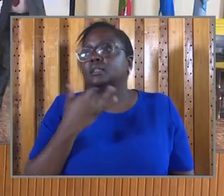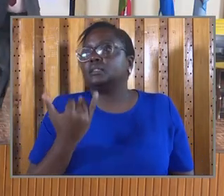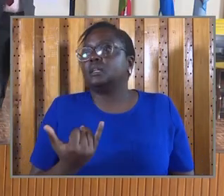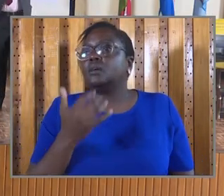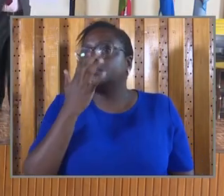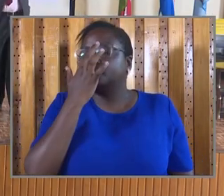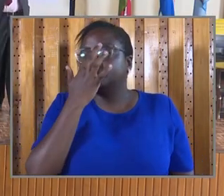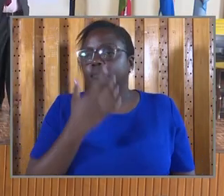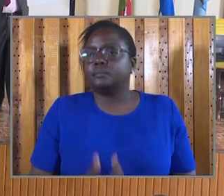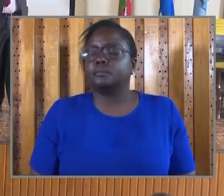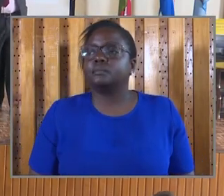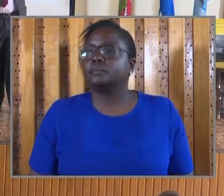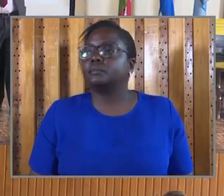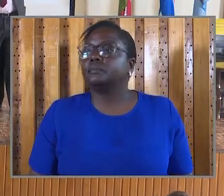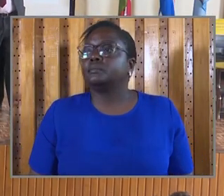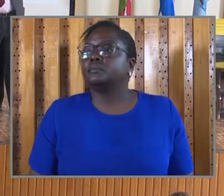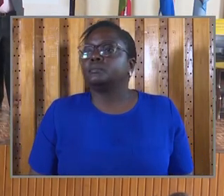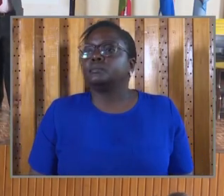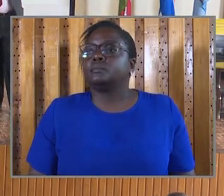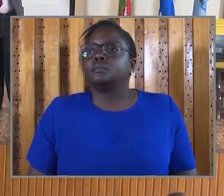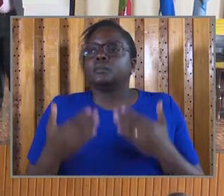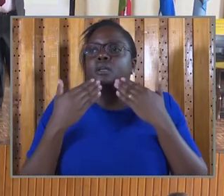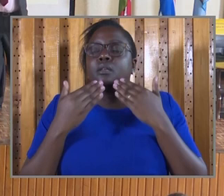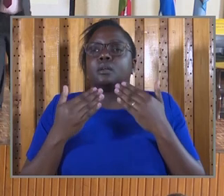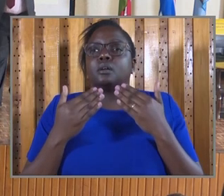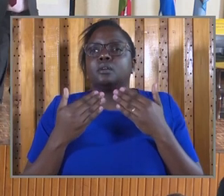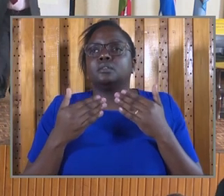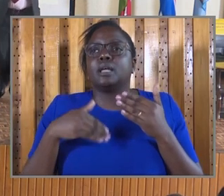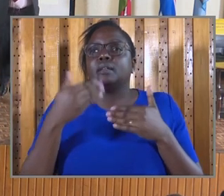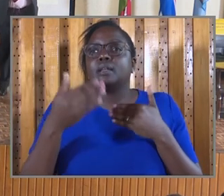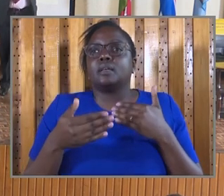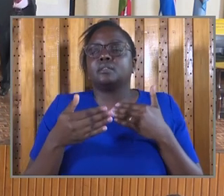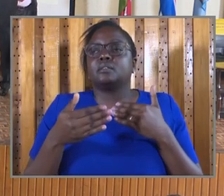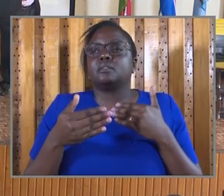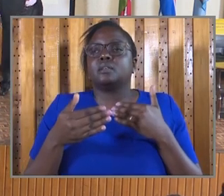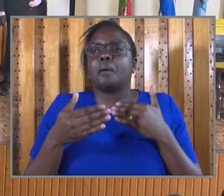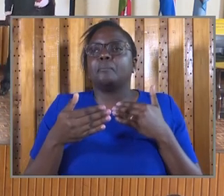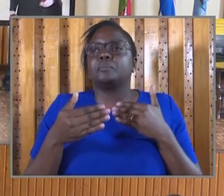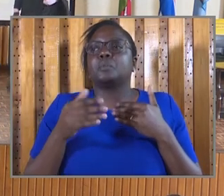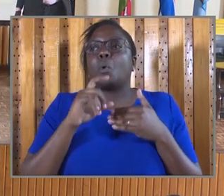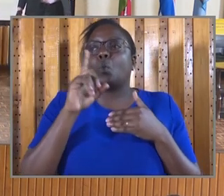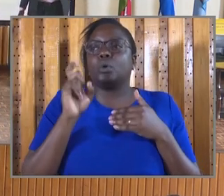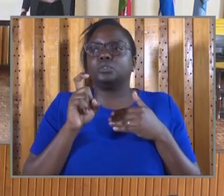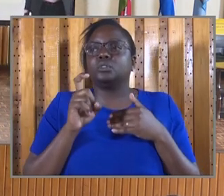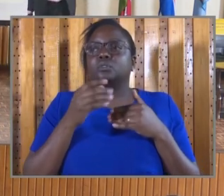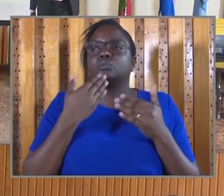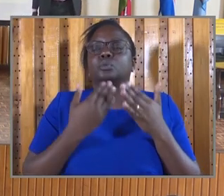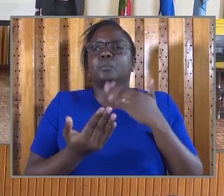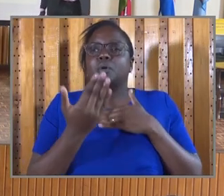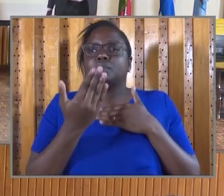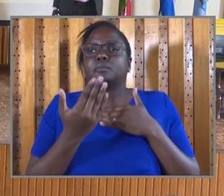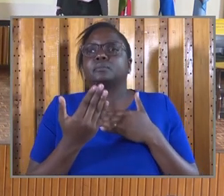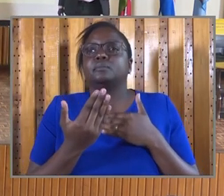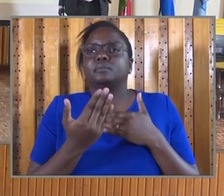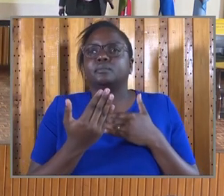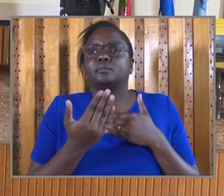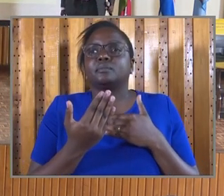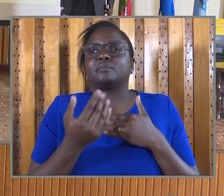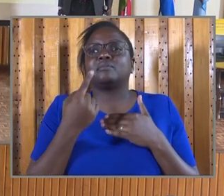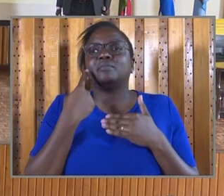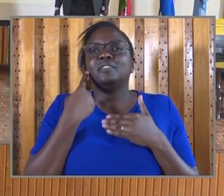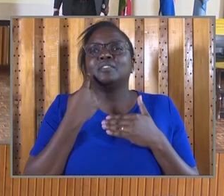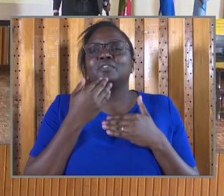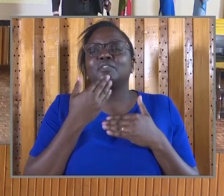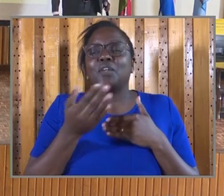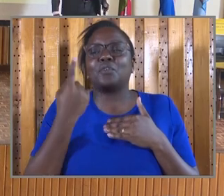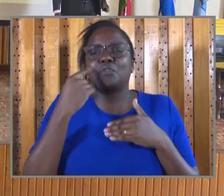that, let's take a lady. Okay, thank you. I'll ask the next question for gender balance. Good morning. Not only for gender